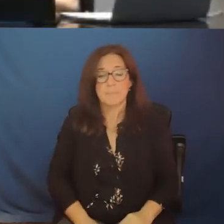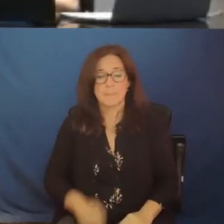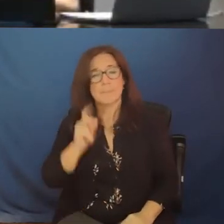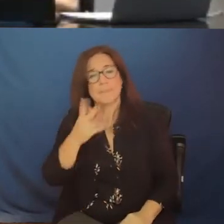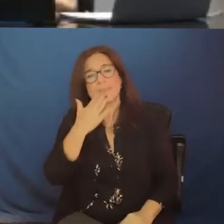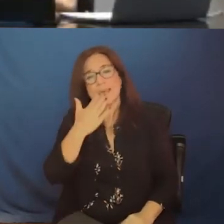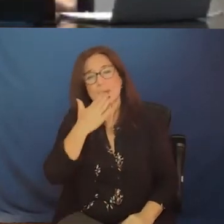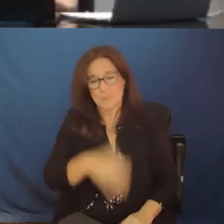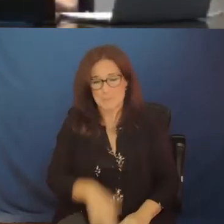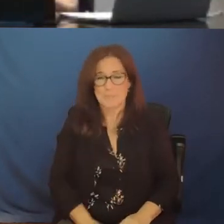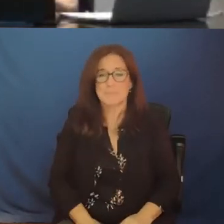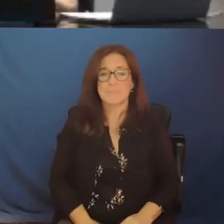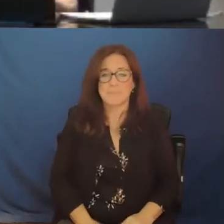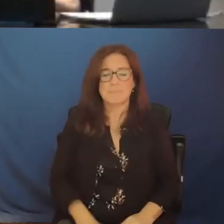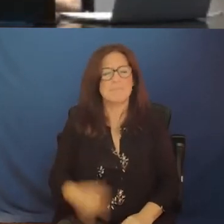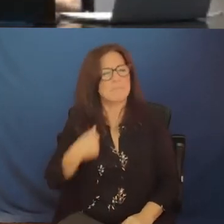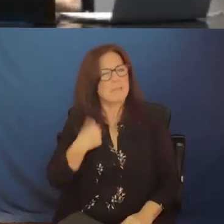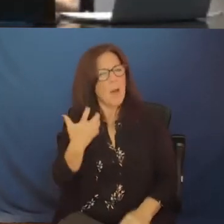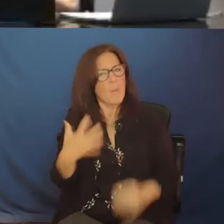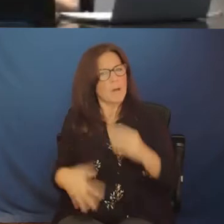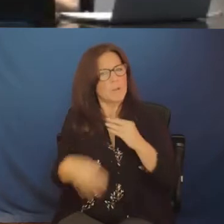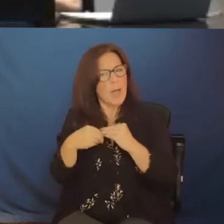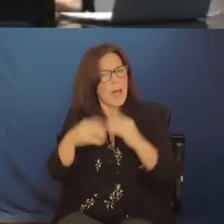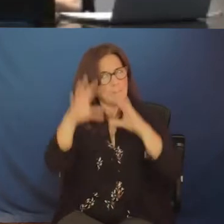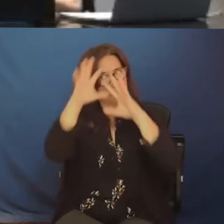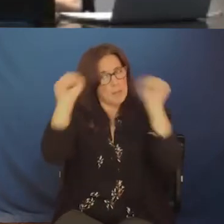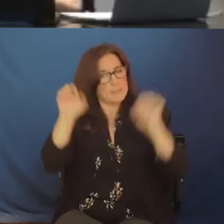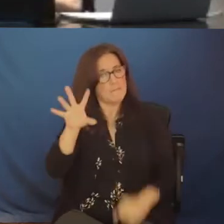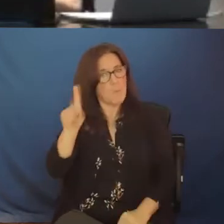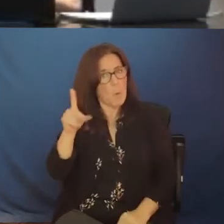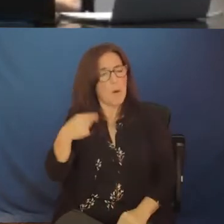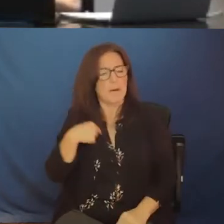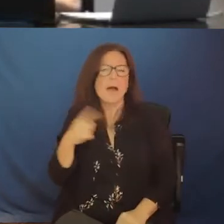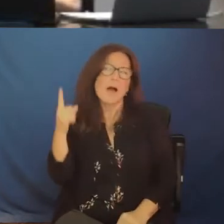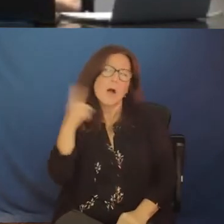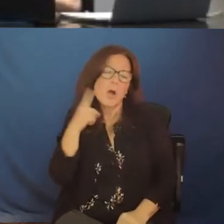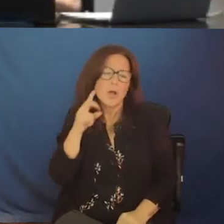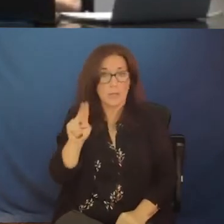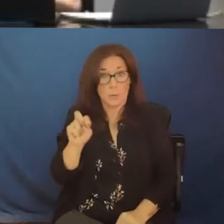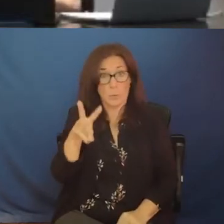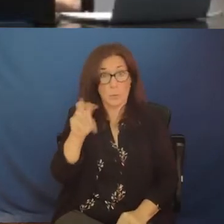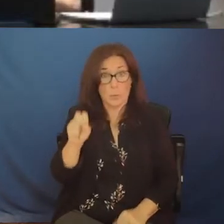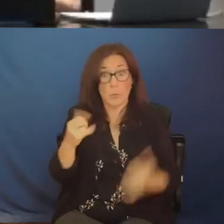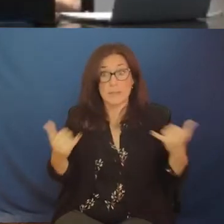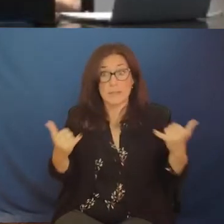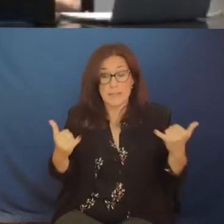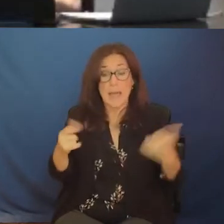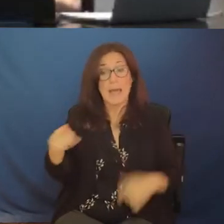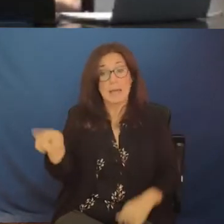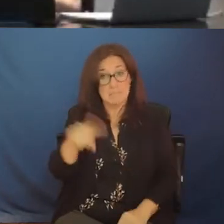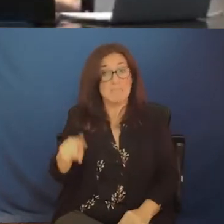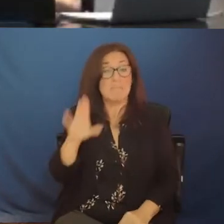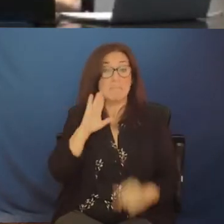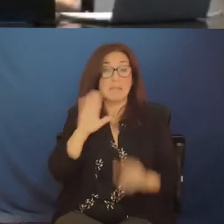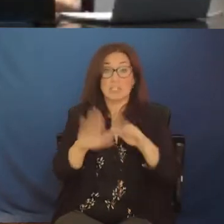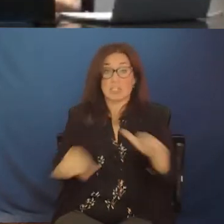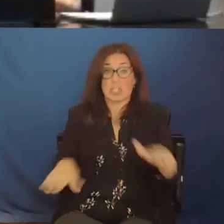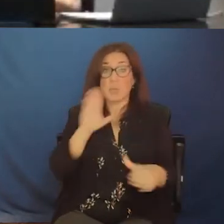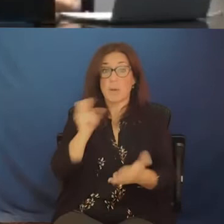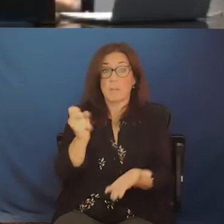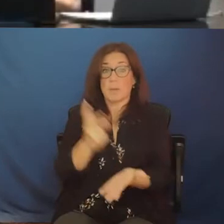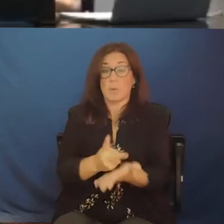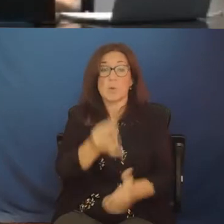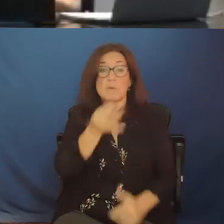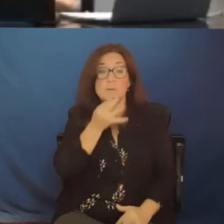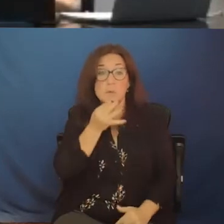you. I'll just add that I did hear on the news today that they fully expect that children will also be approved, a